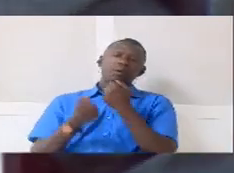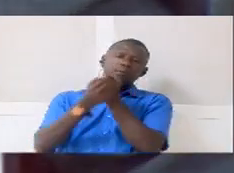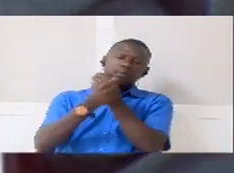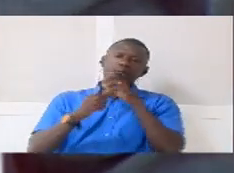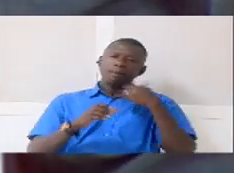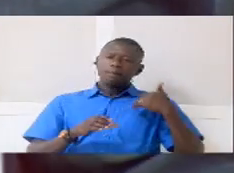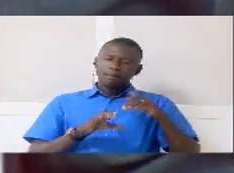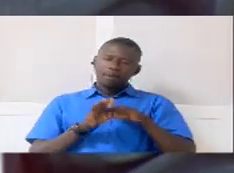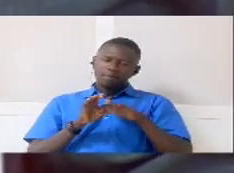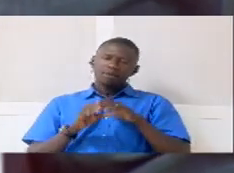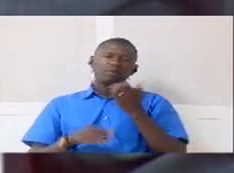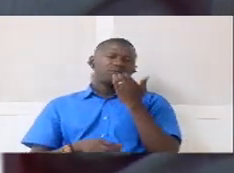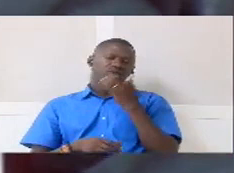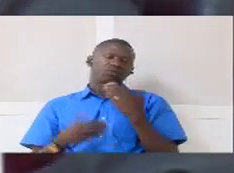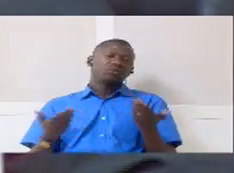Finally,